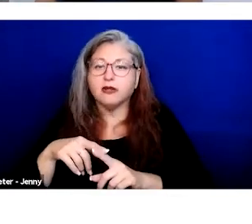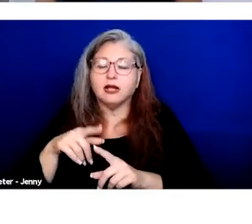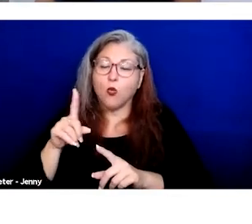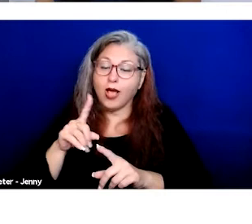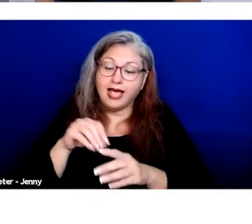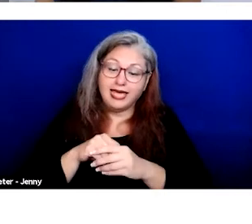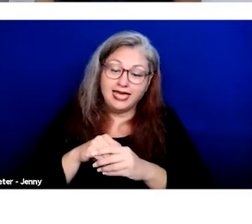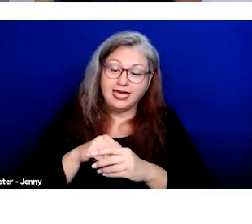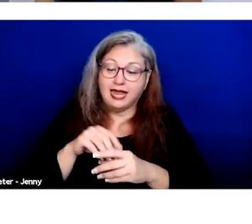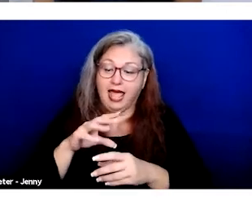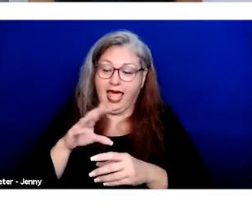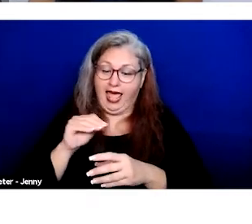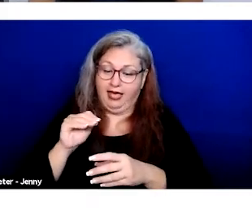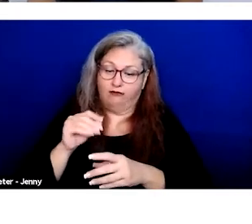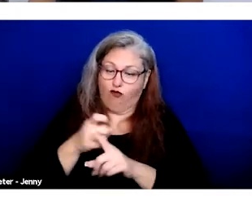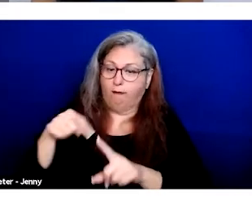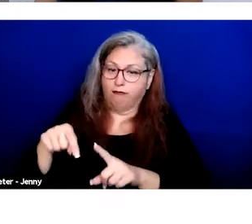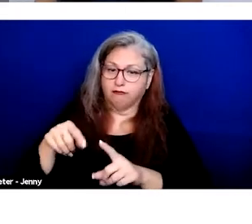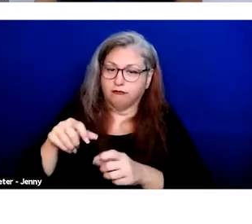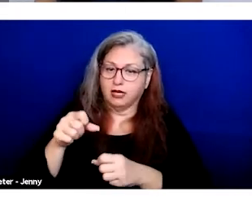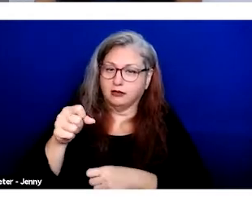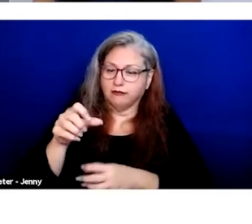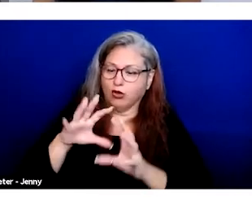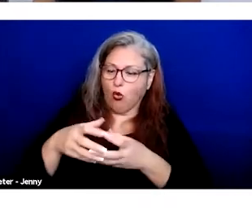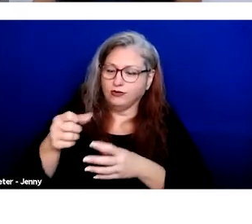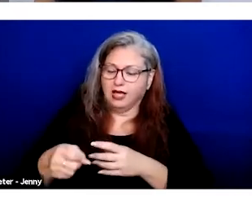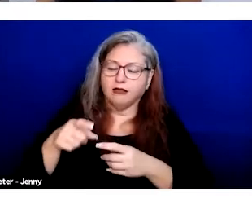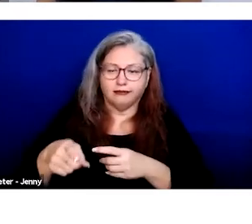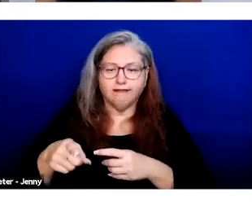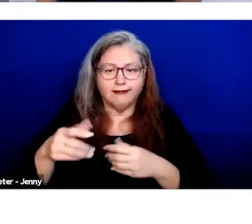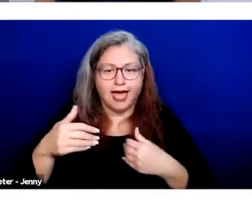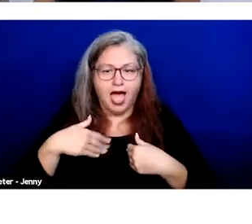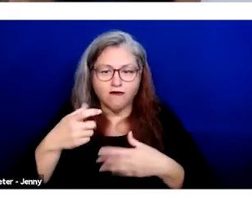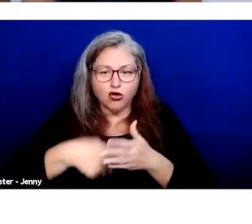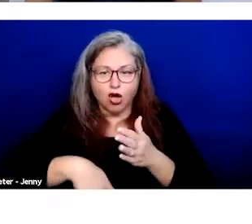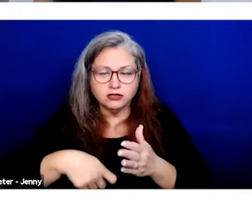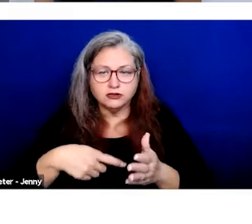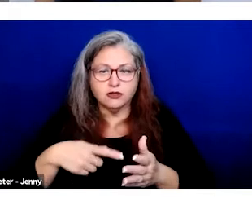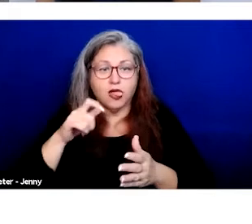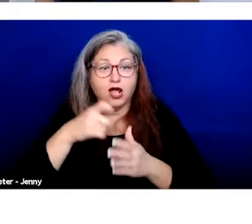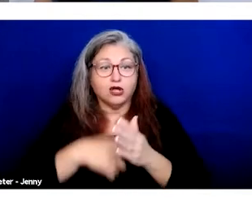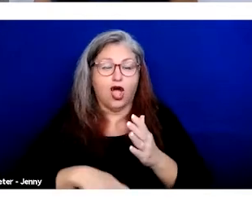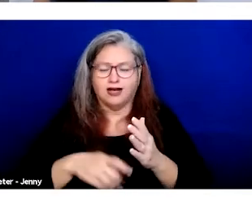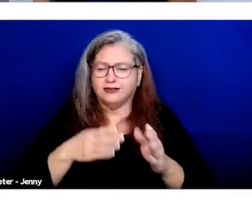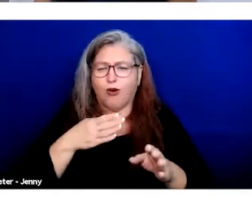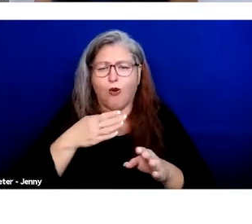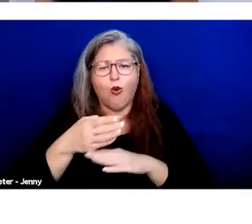of the global South, right, has a cost, right? And today that cost is more than in the